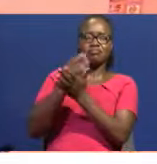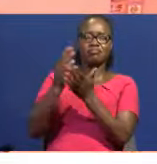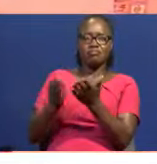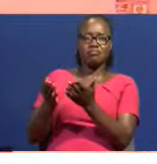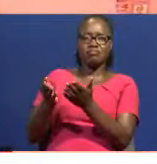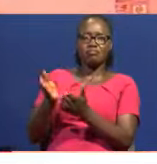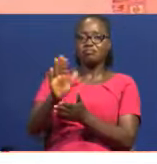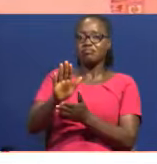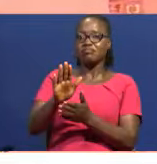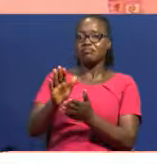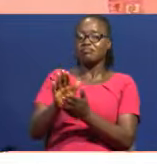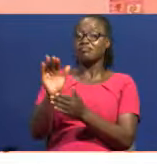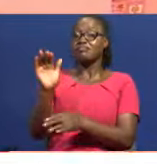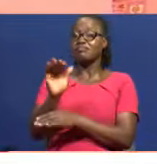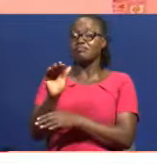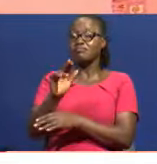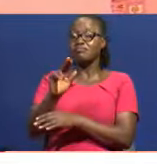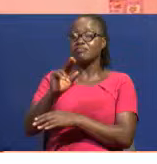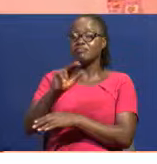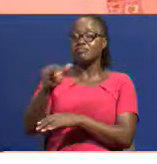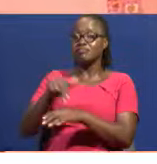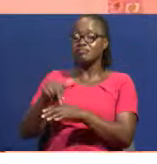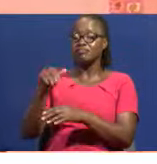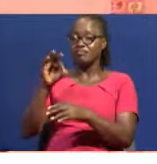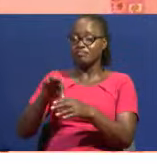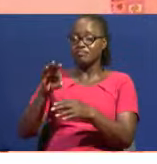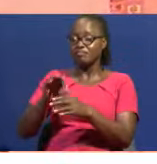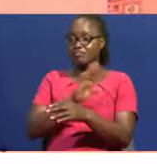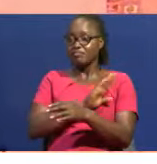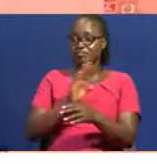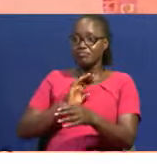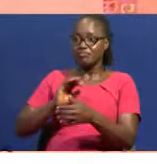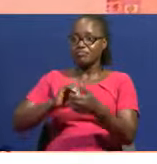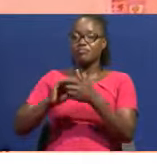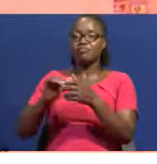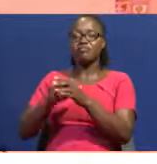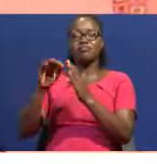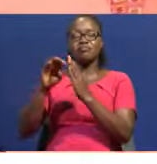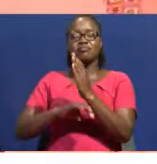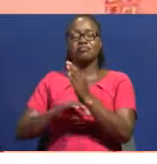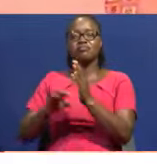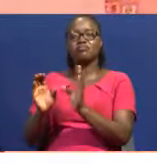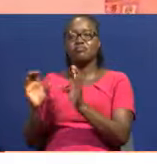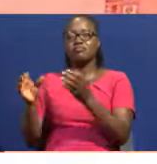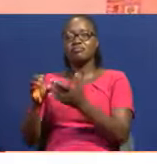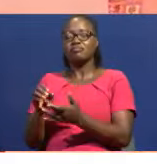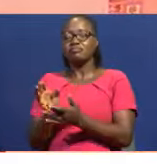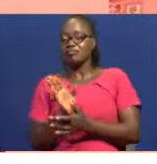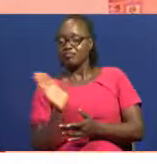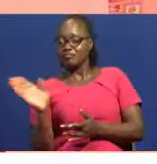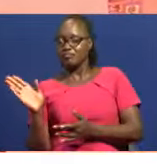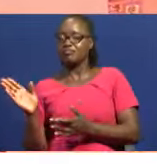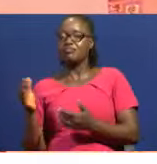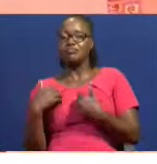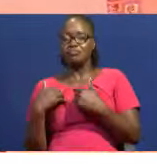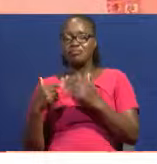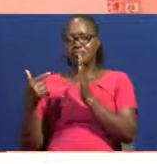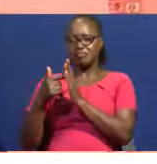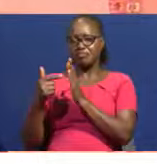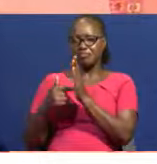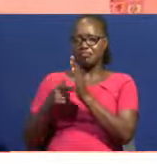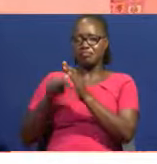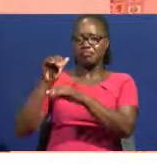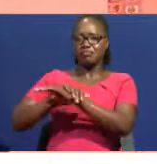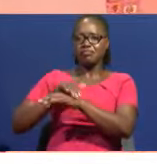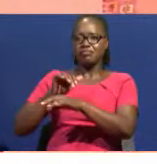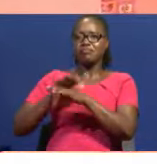National Election Board to engage the membership of the party, especially the branches, in coming up with a list of